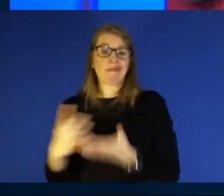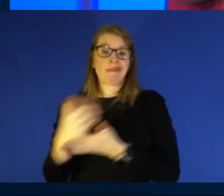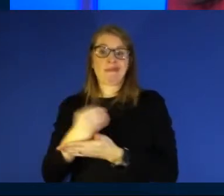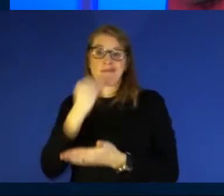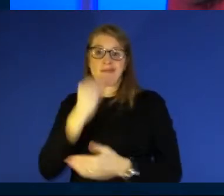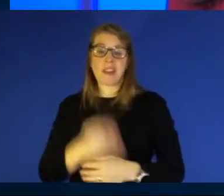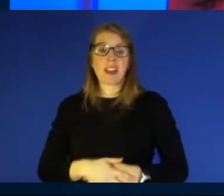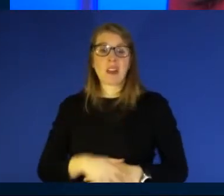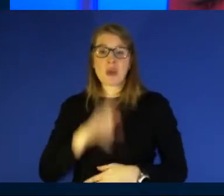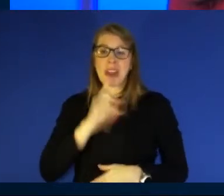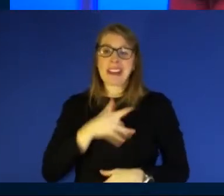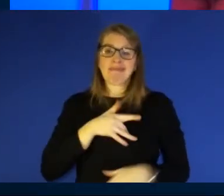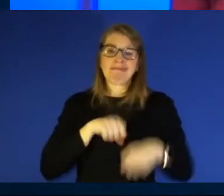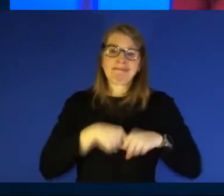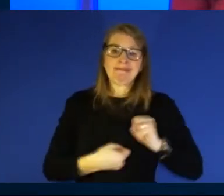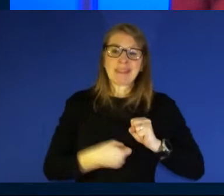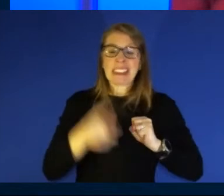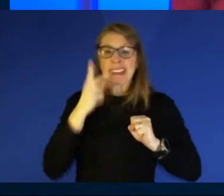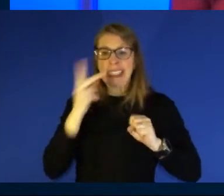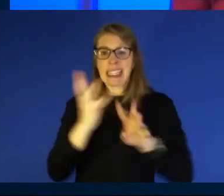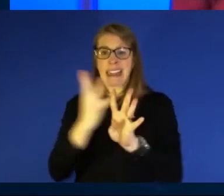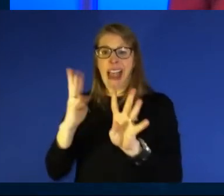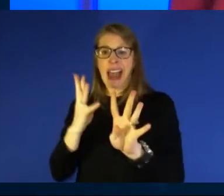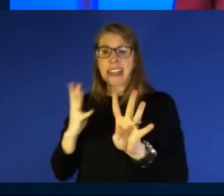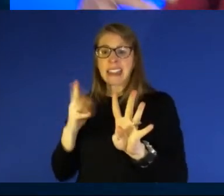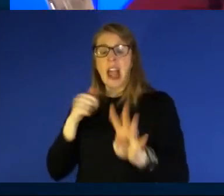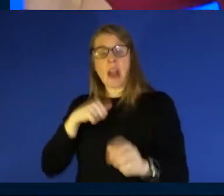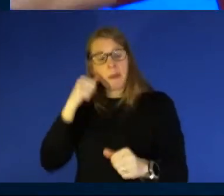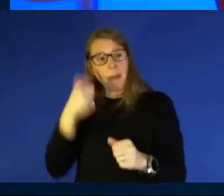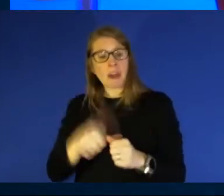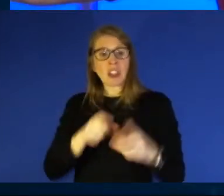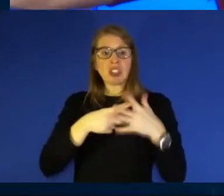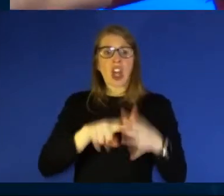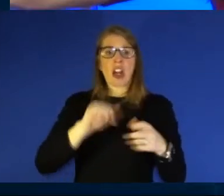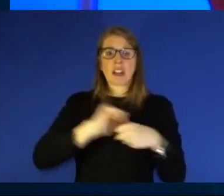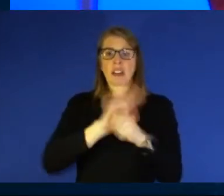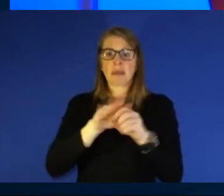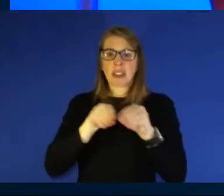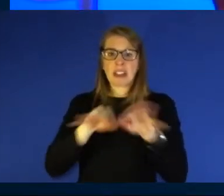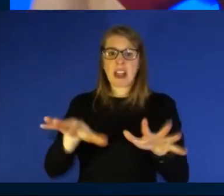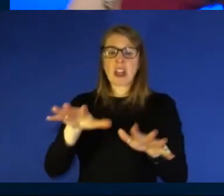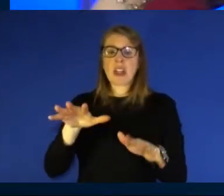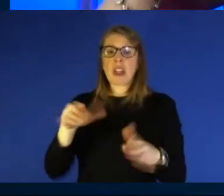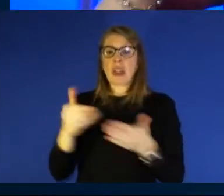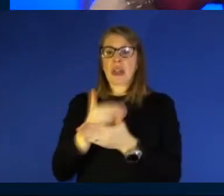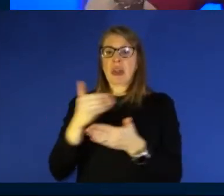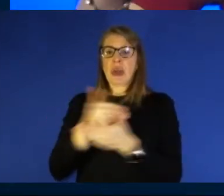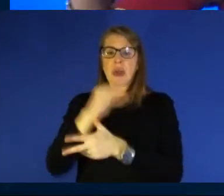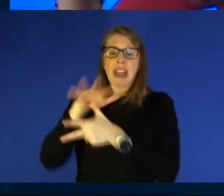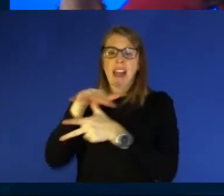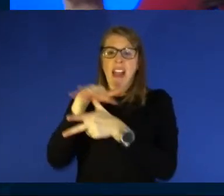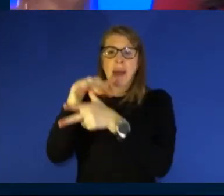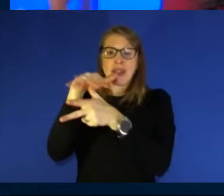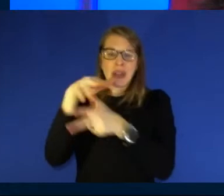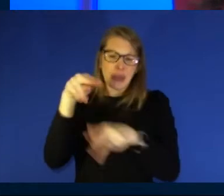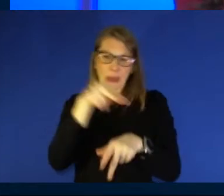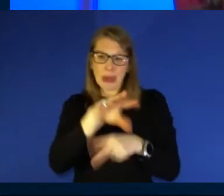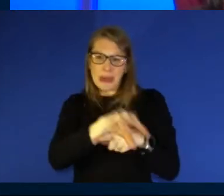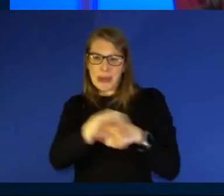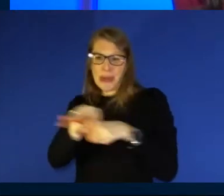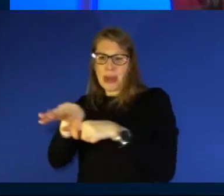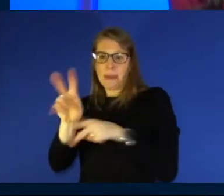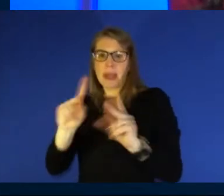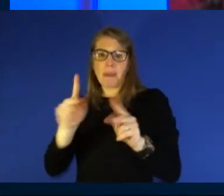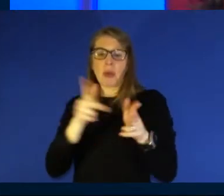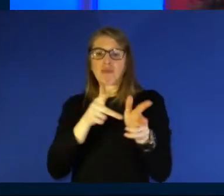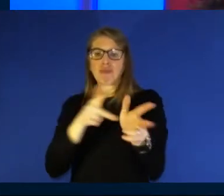see the lines. And I remember the start of the pandemic, you'd see the news helicopter shot of all the people lined up in the parking lots who were just